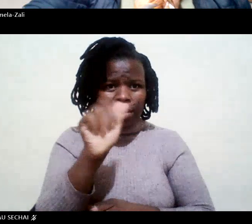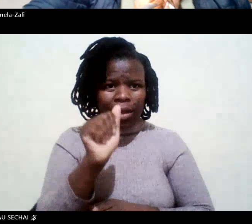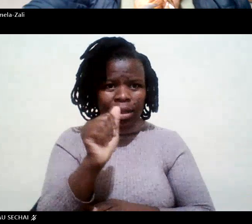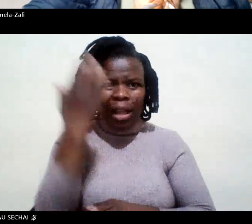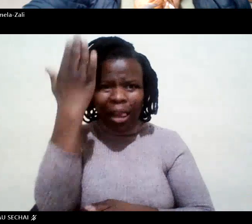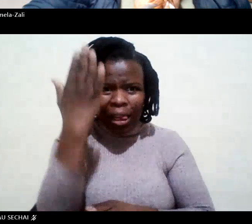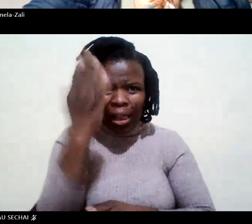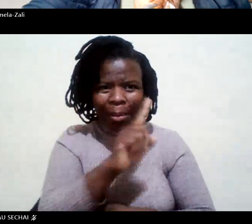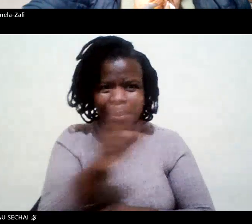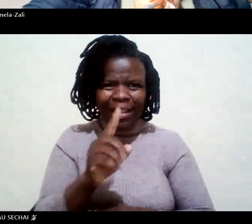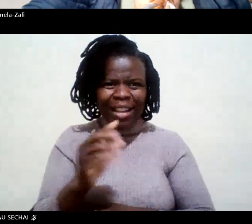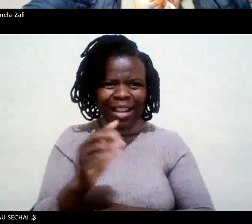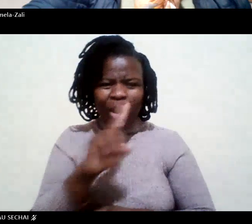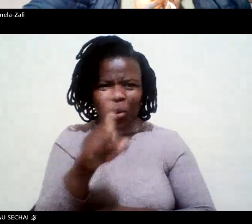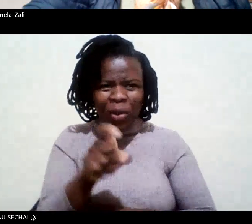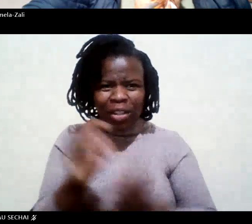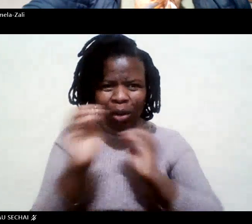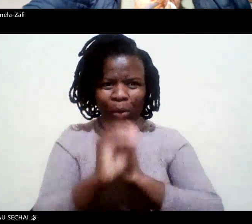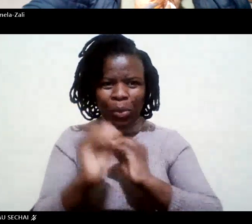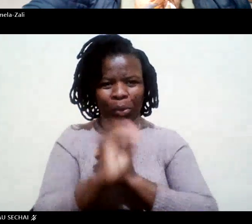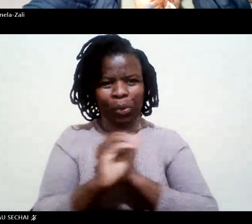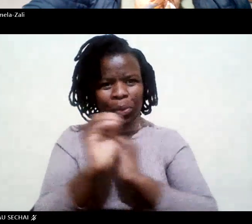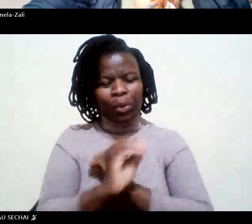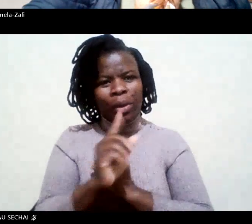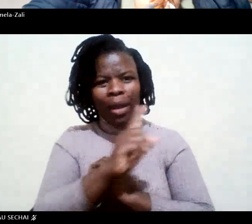I think a legacy one, or I didn't even